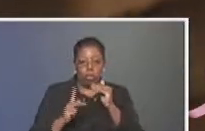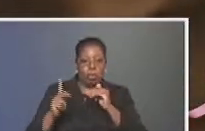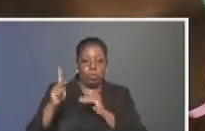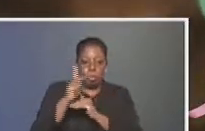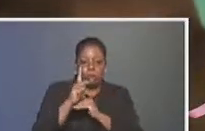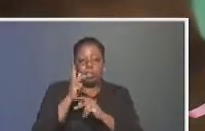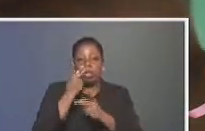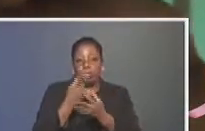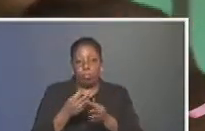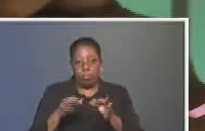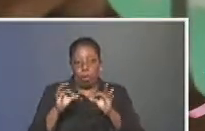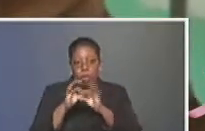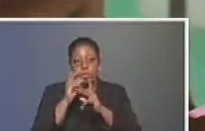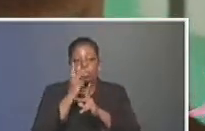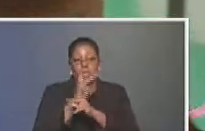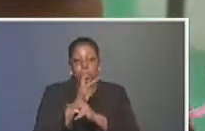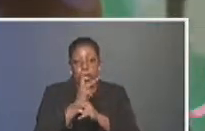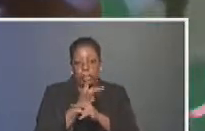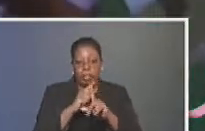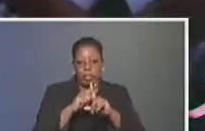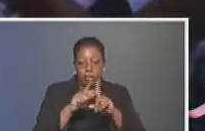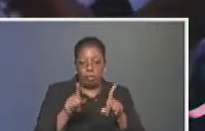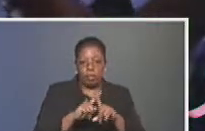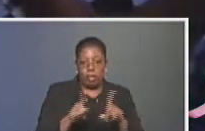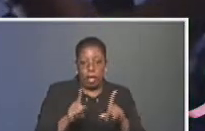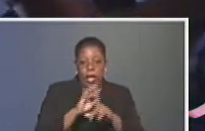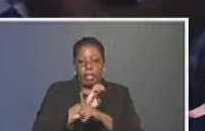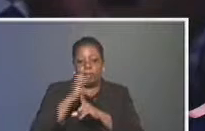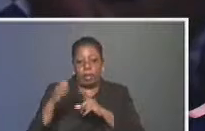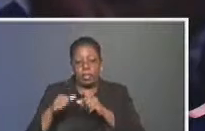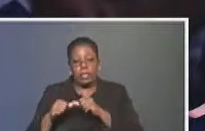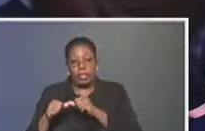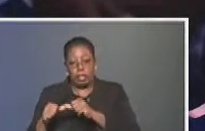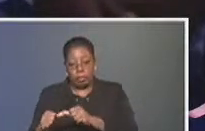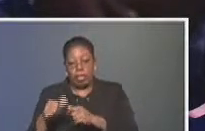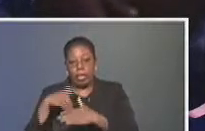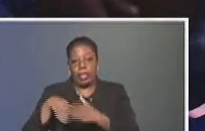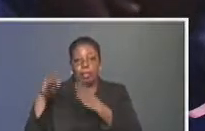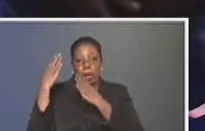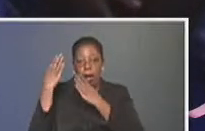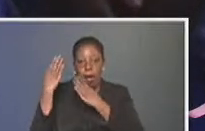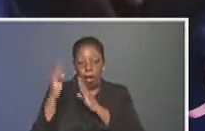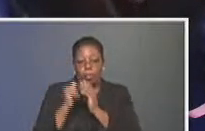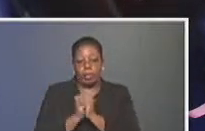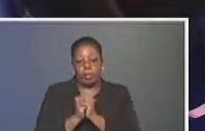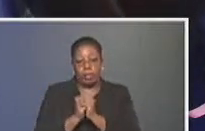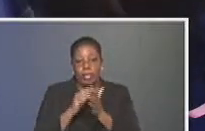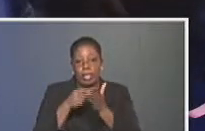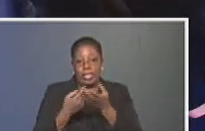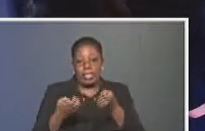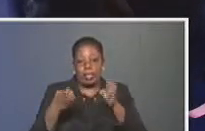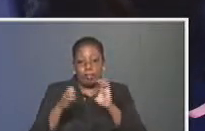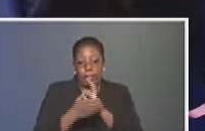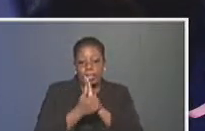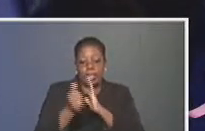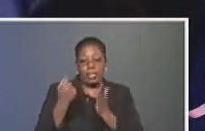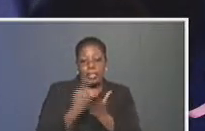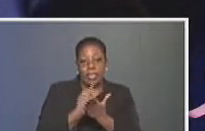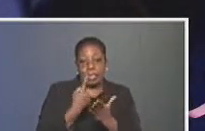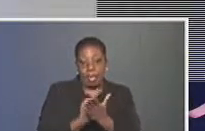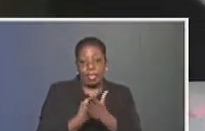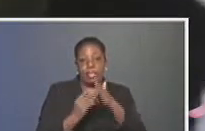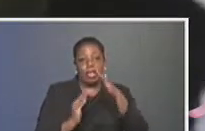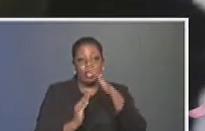importance of protecting biodiversity and environmental sustainability in the Bahamas. During the event, experts discussed